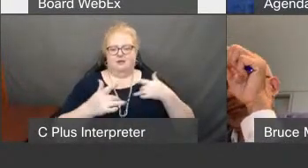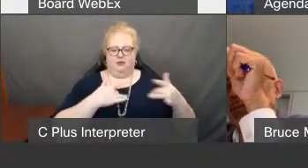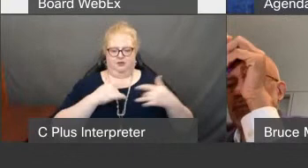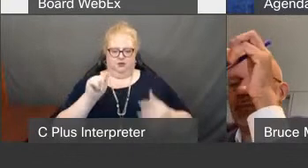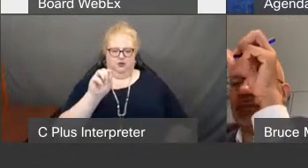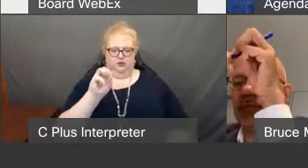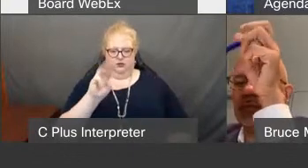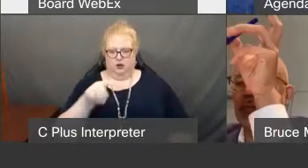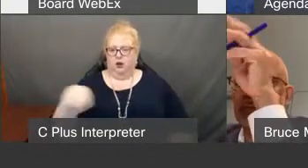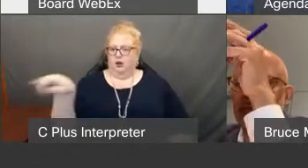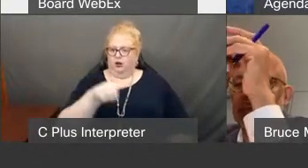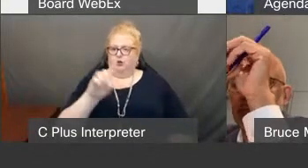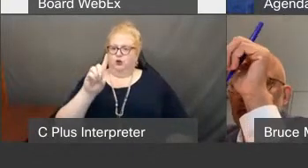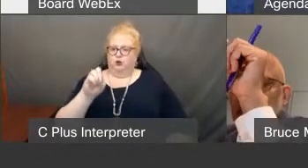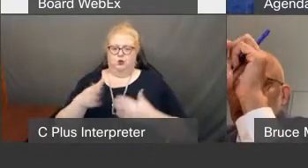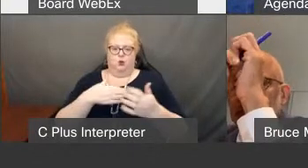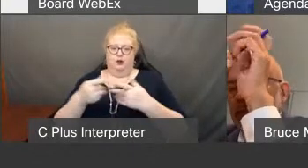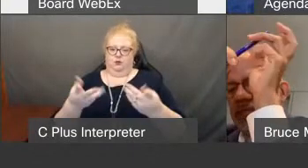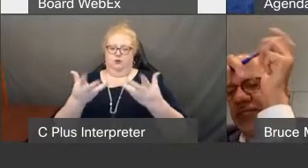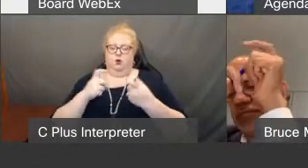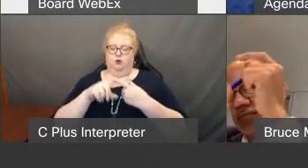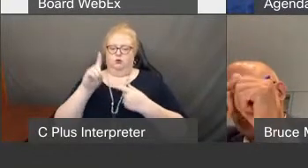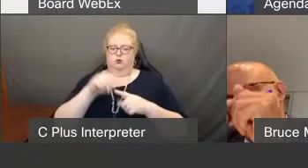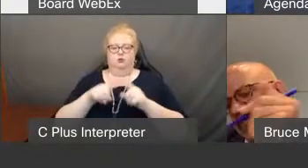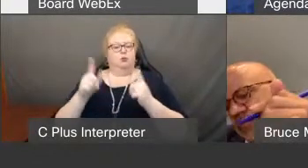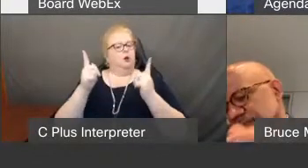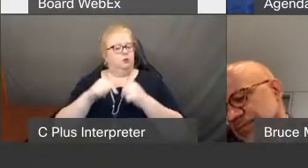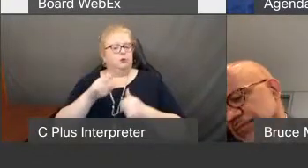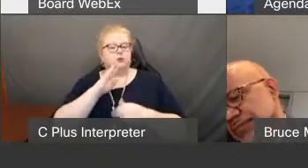you come to voting, it's a new day. Thank you.